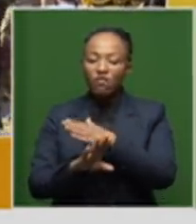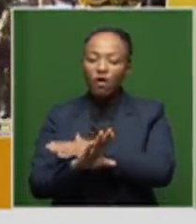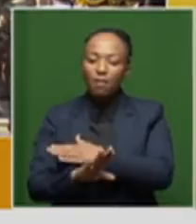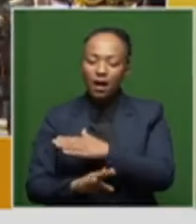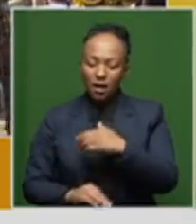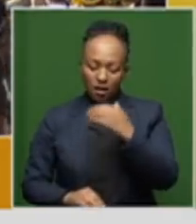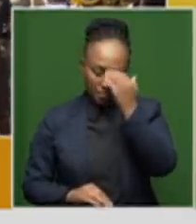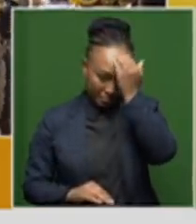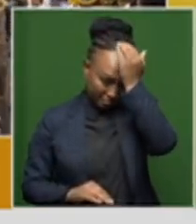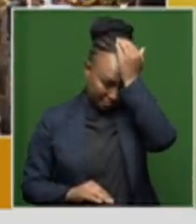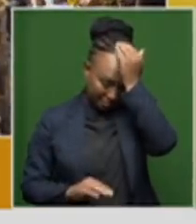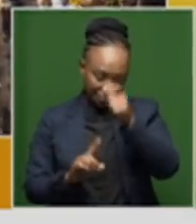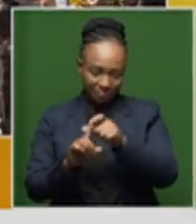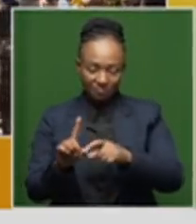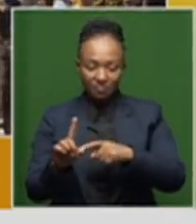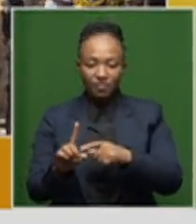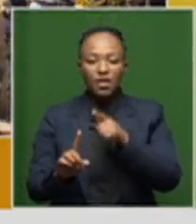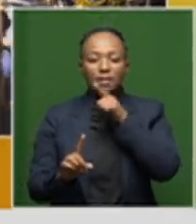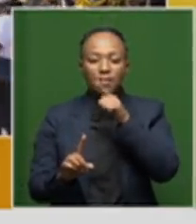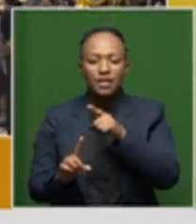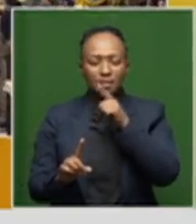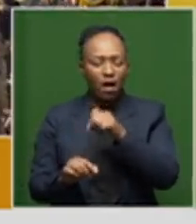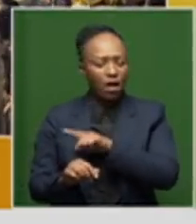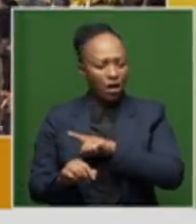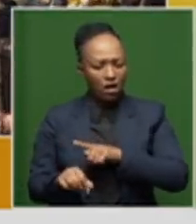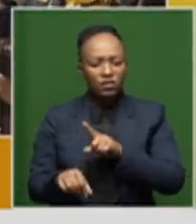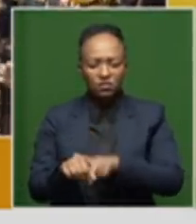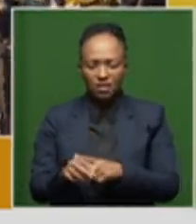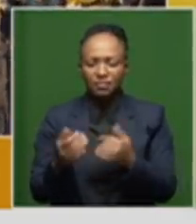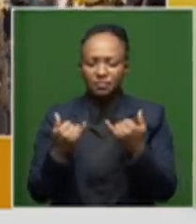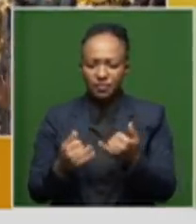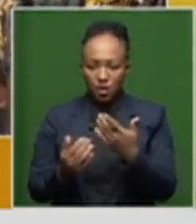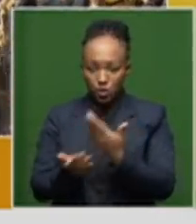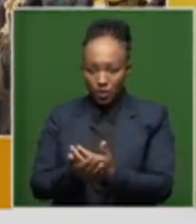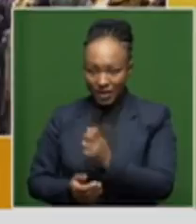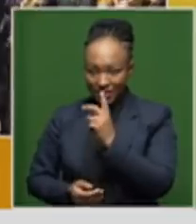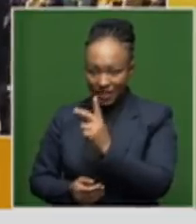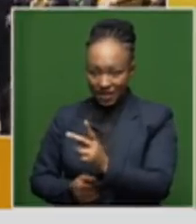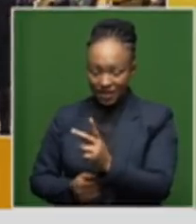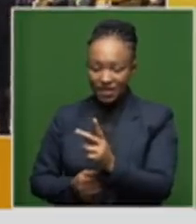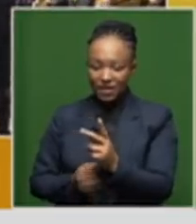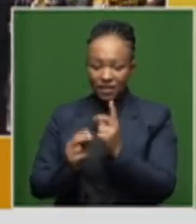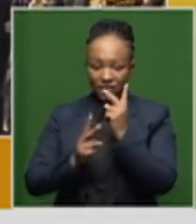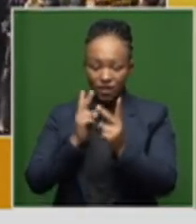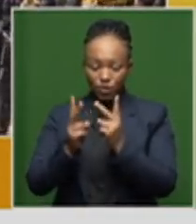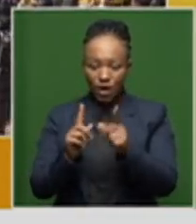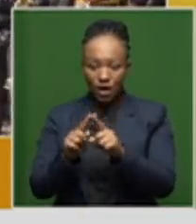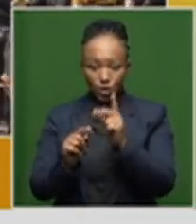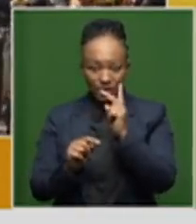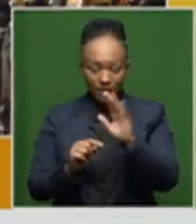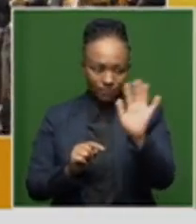president has been in Pietermaritzburg for the longest of time. You can see those visuals of him